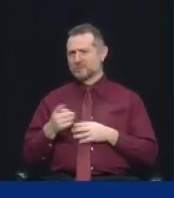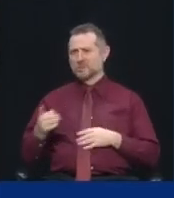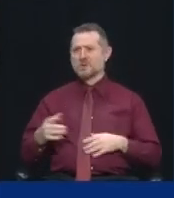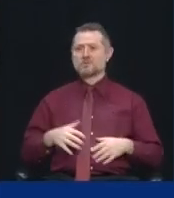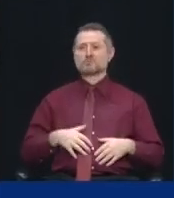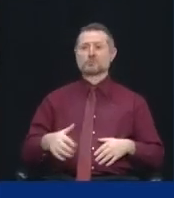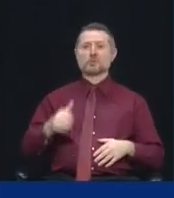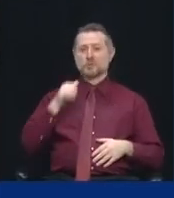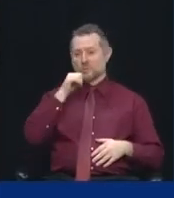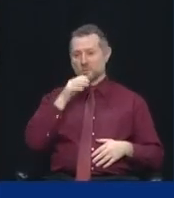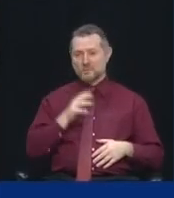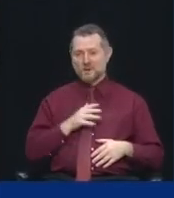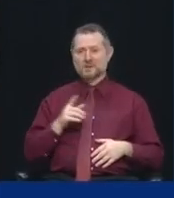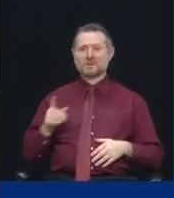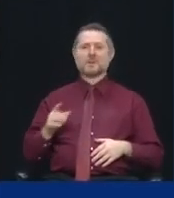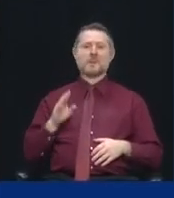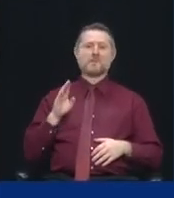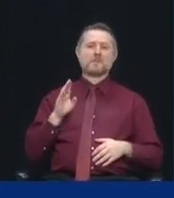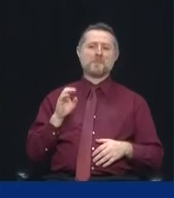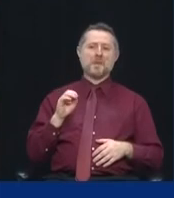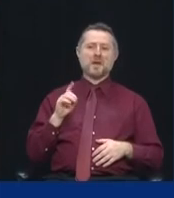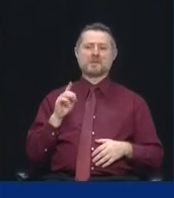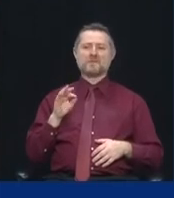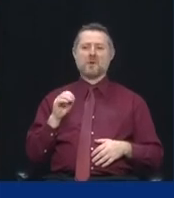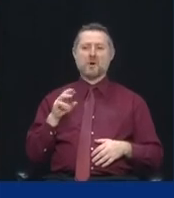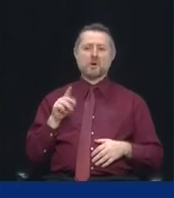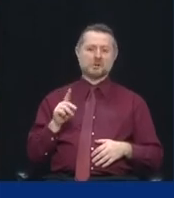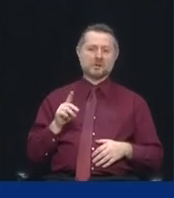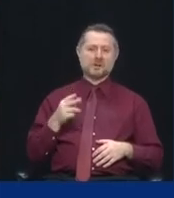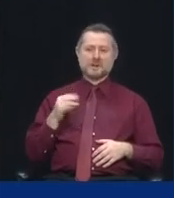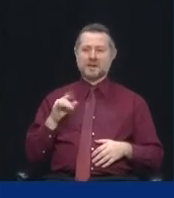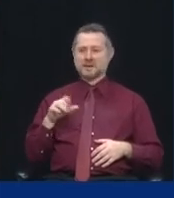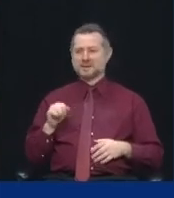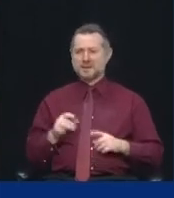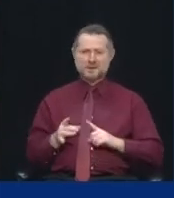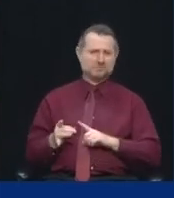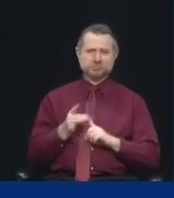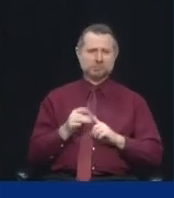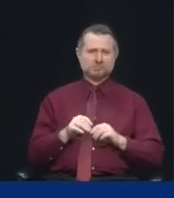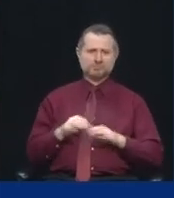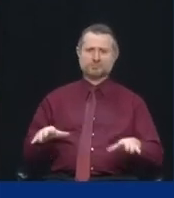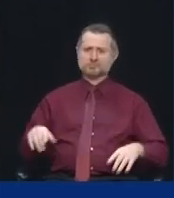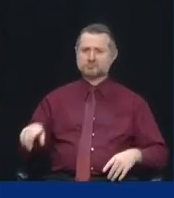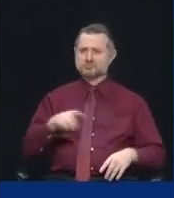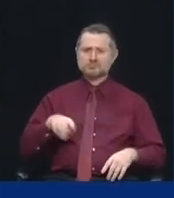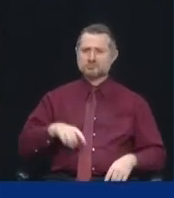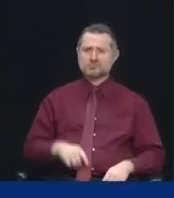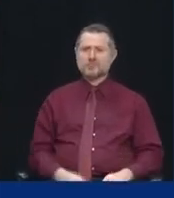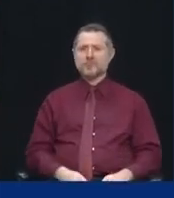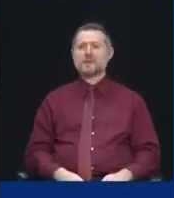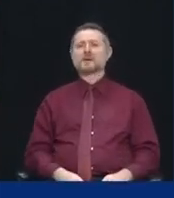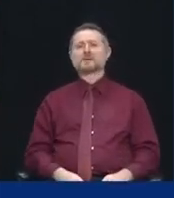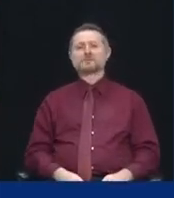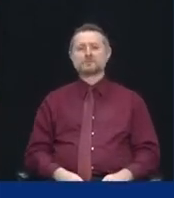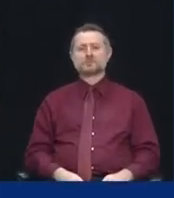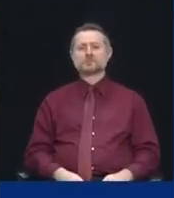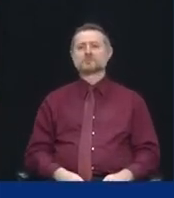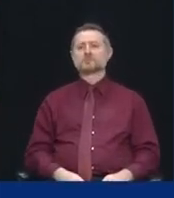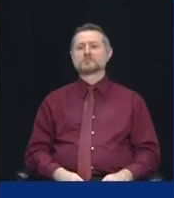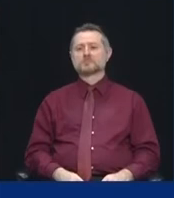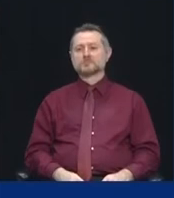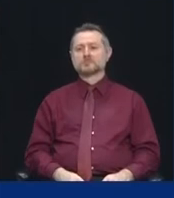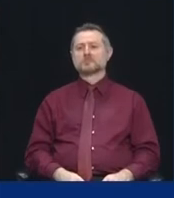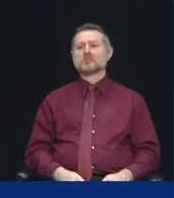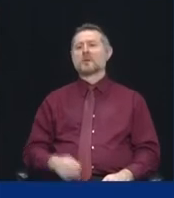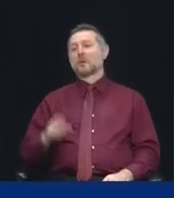children at Bedford Hills Correctional Facility. Yeah, Gwen, I have Robert and Dr. Zucker, and let